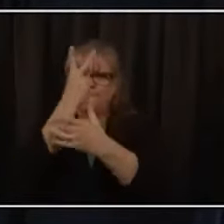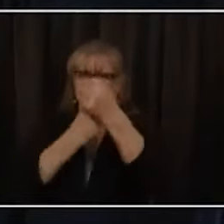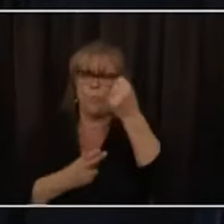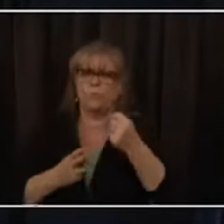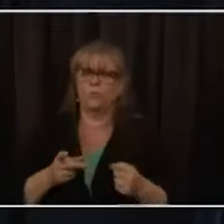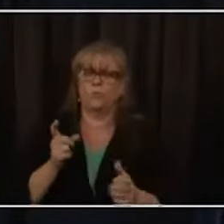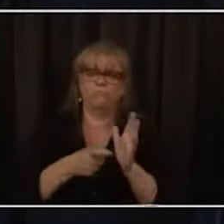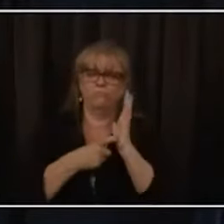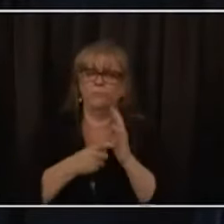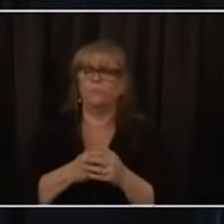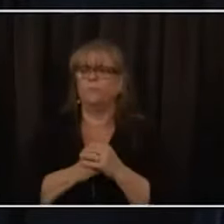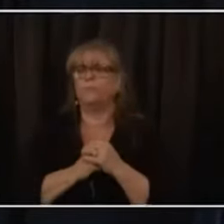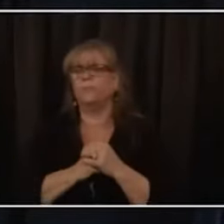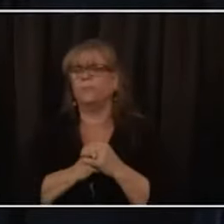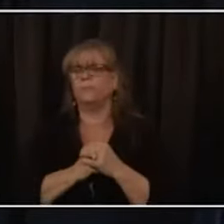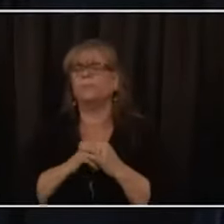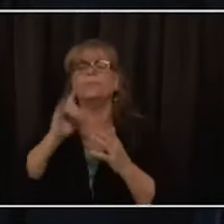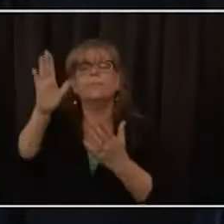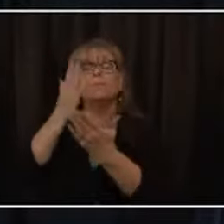Thank you.